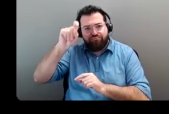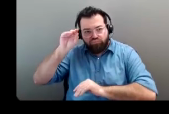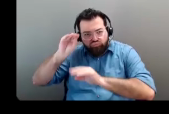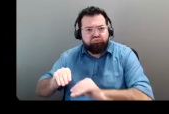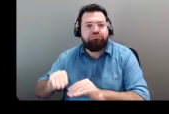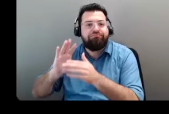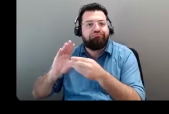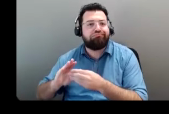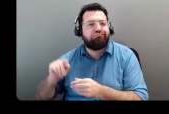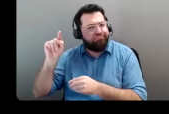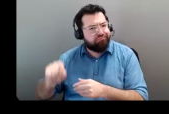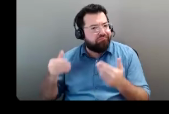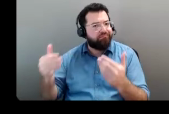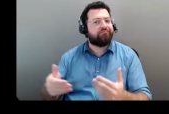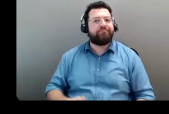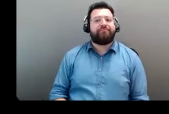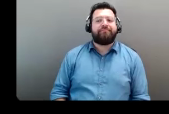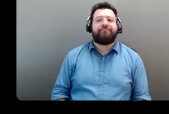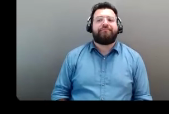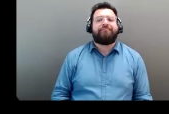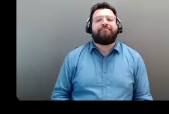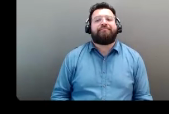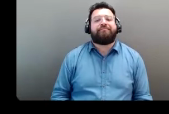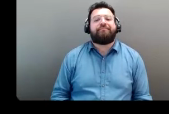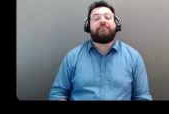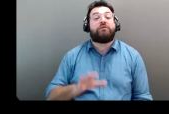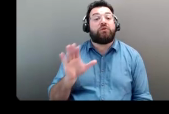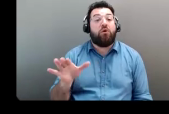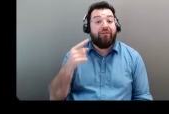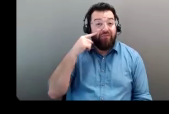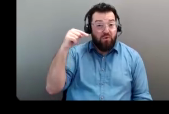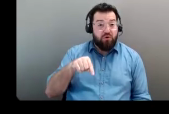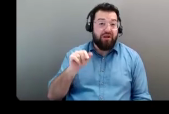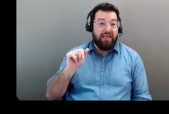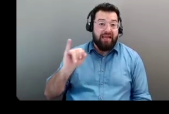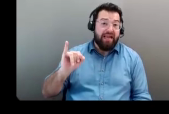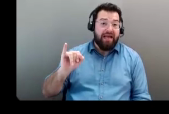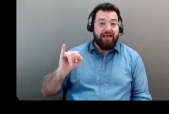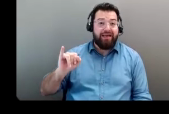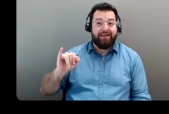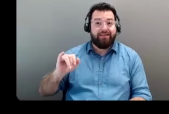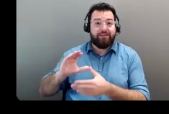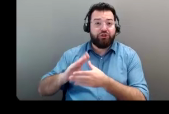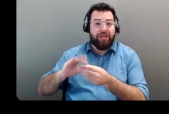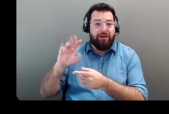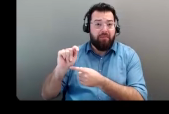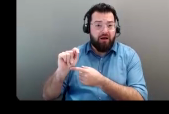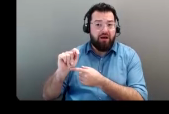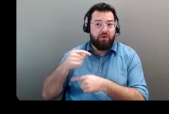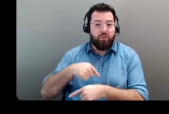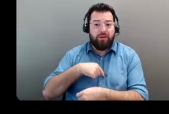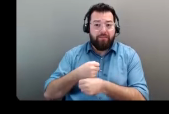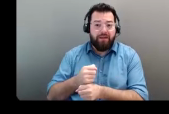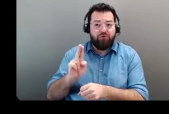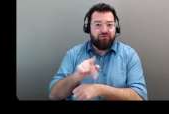the chat about this. So for this AI interaction, okay, that we create through an